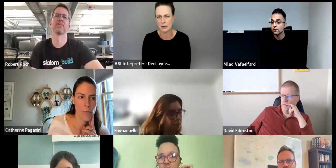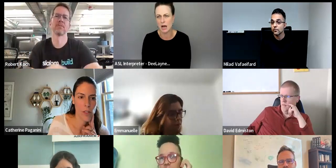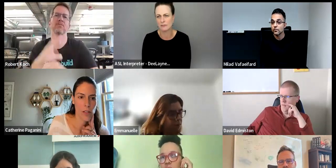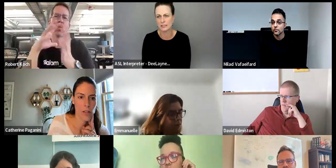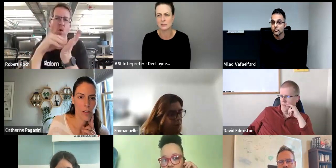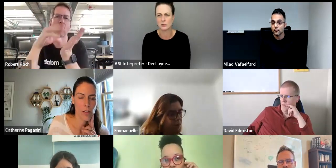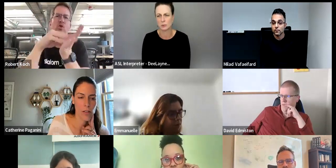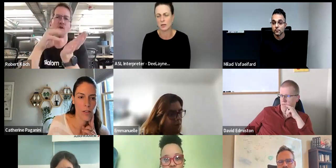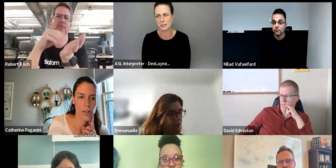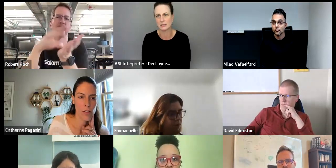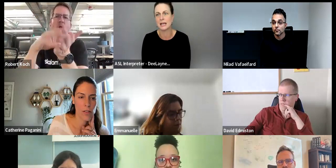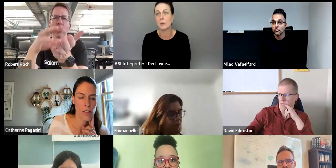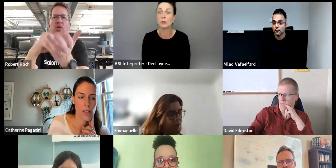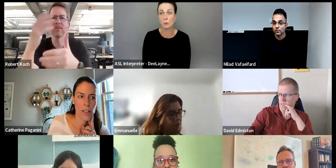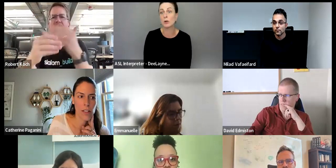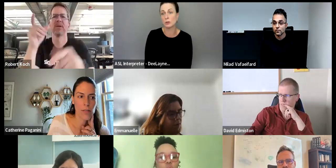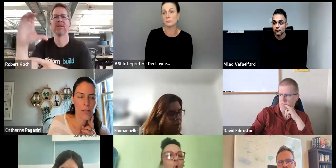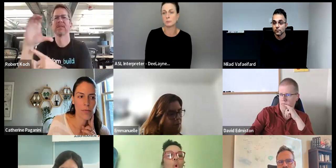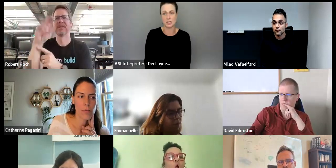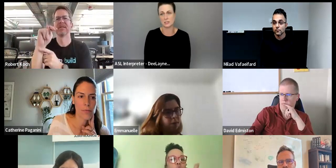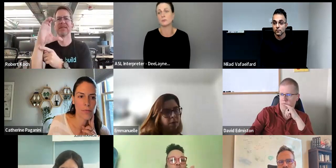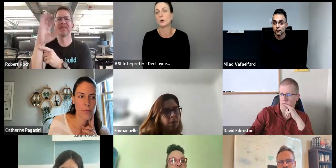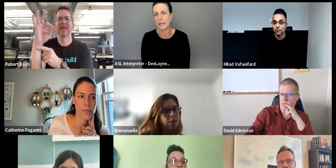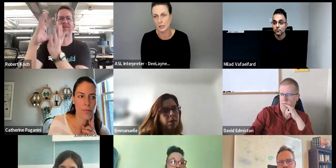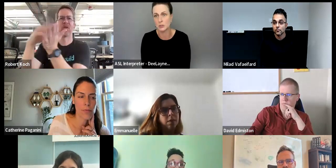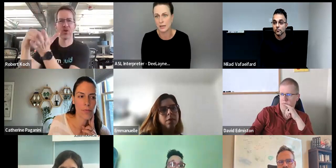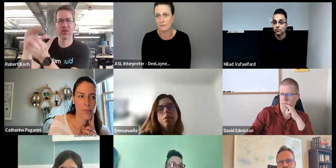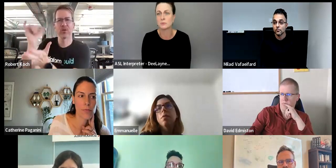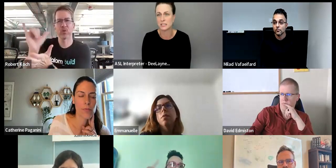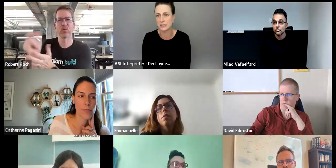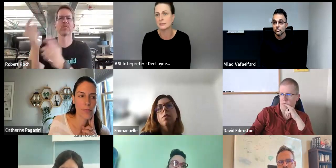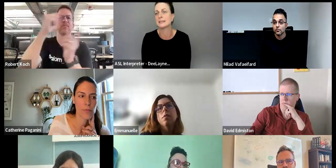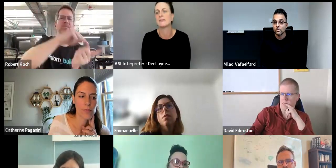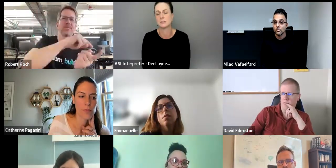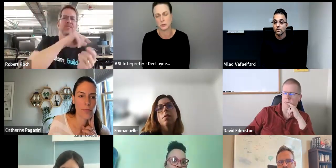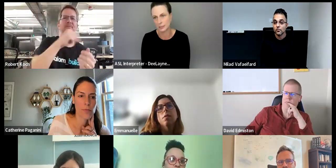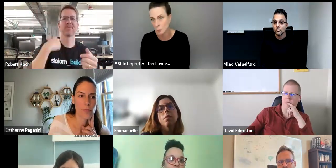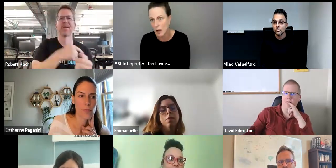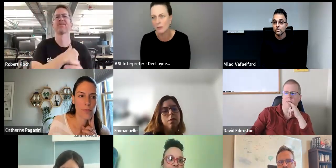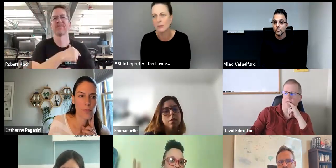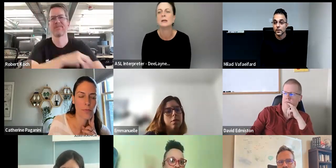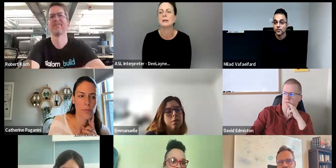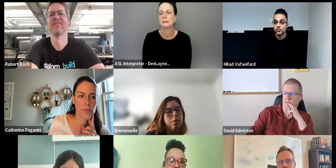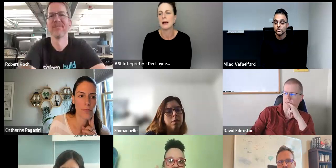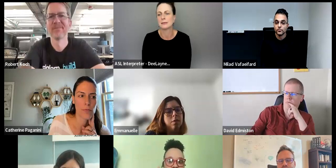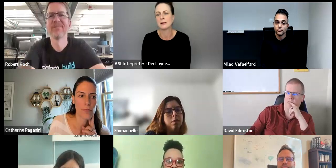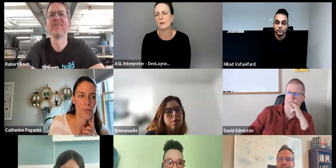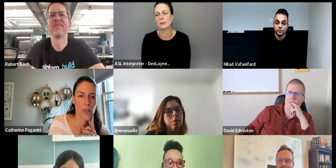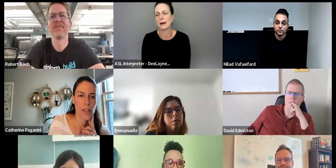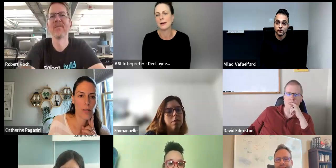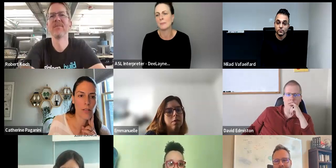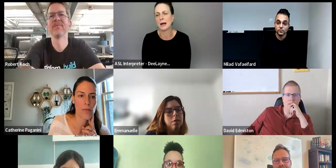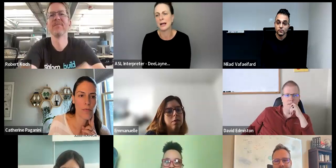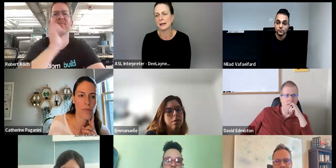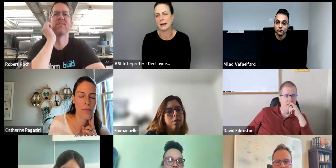really get enough. It's sort of a process. Yeah, and we're in the process of learning how to do that. CNCF is learning as well. Yeah, so